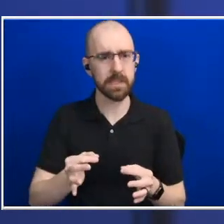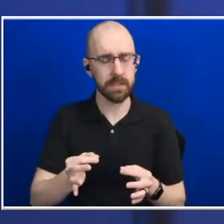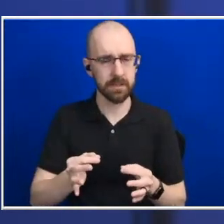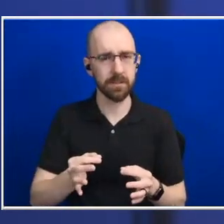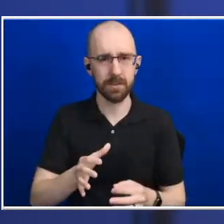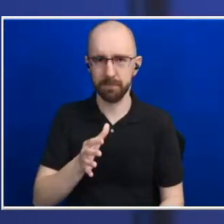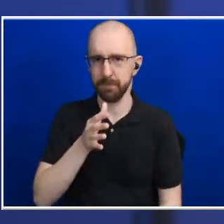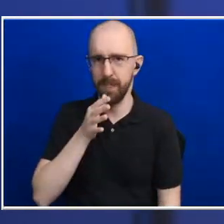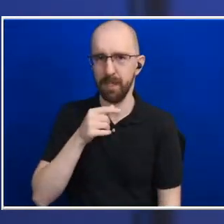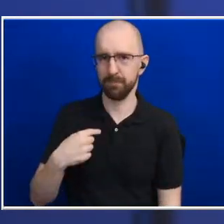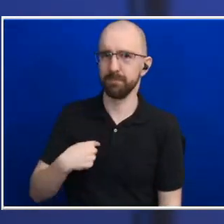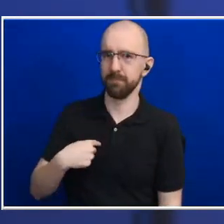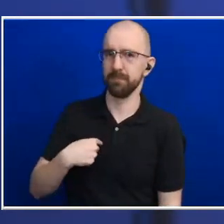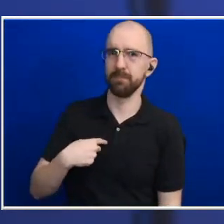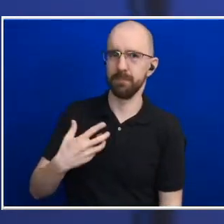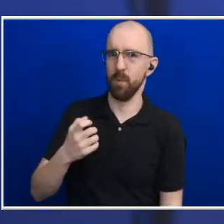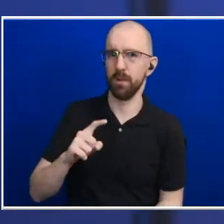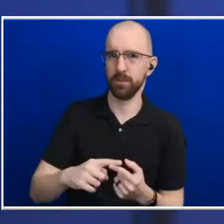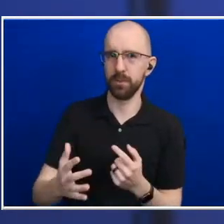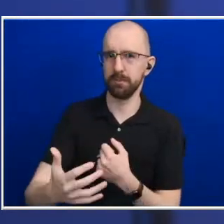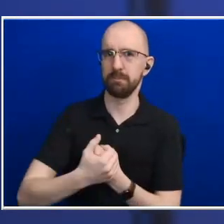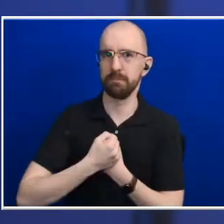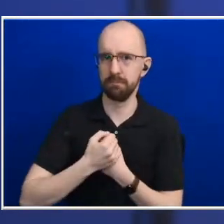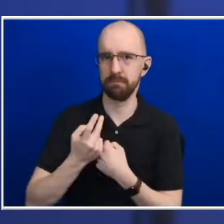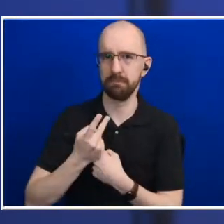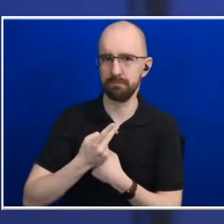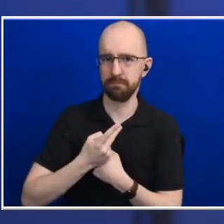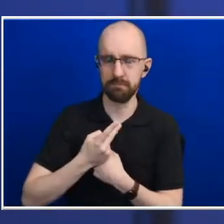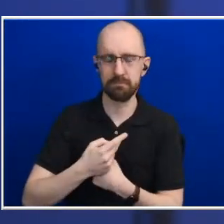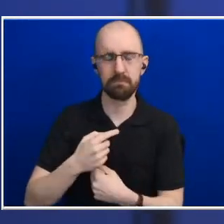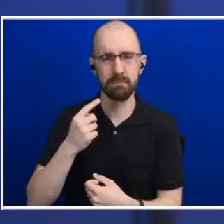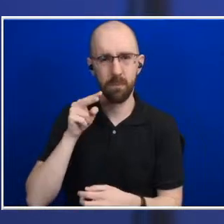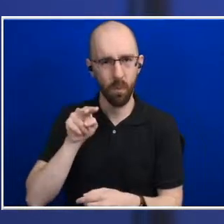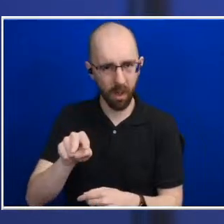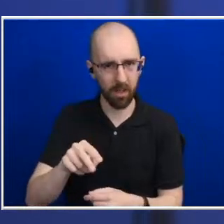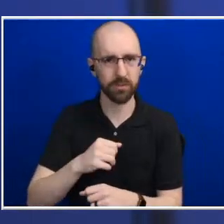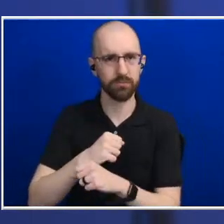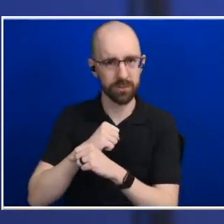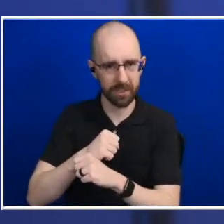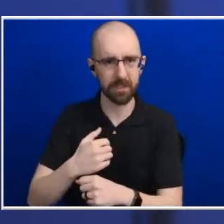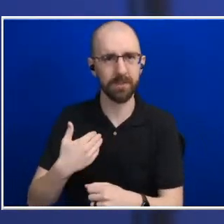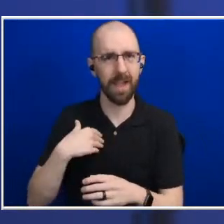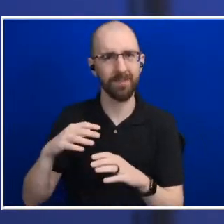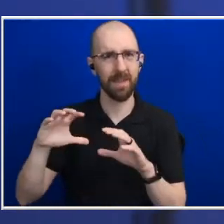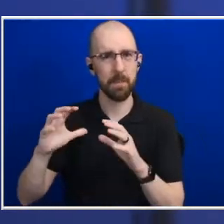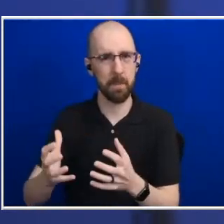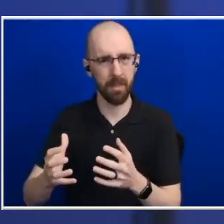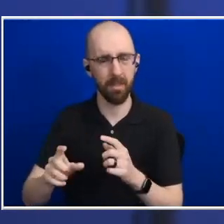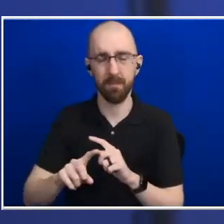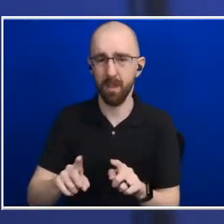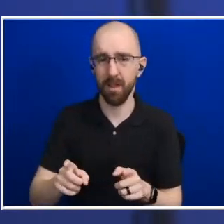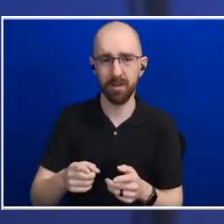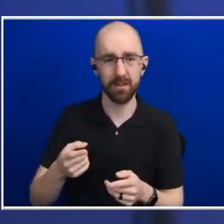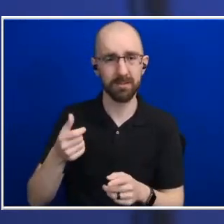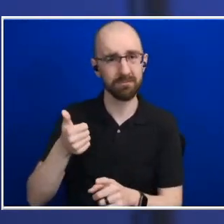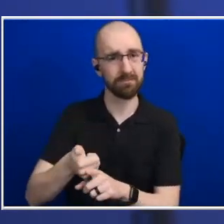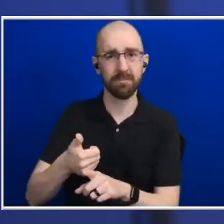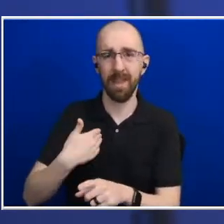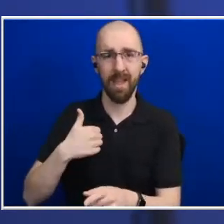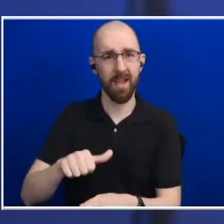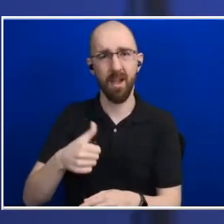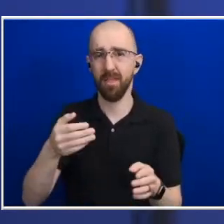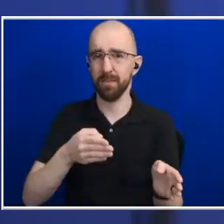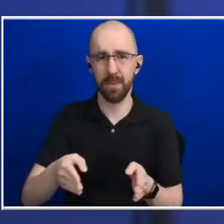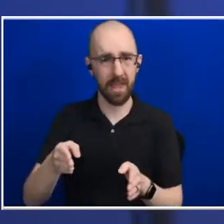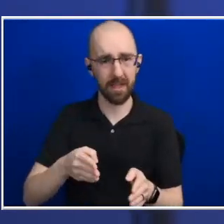to keep him close and have eyes on him and protect him and have him in a bubble. But Hayden had other plans, and he's like,